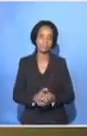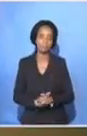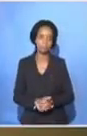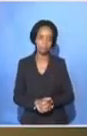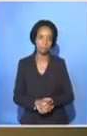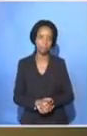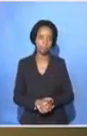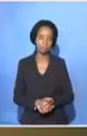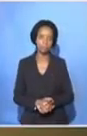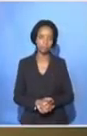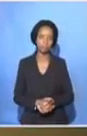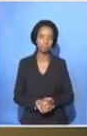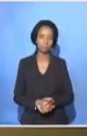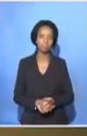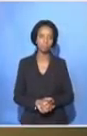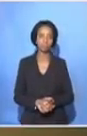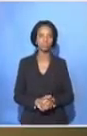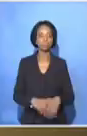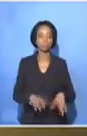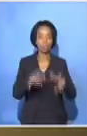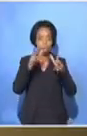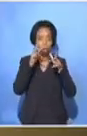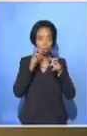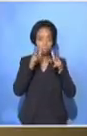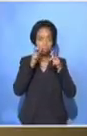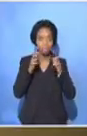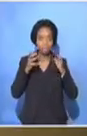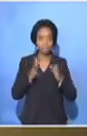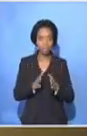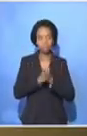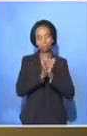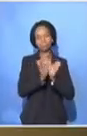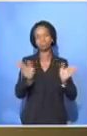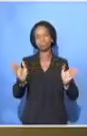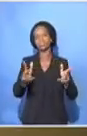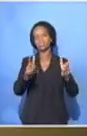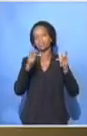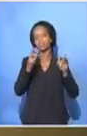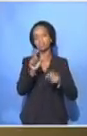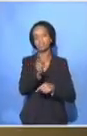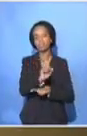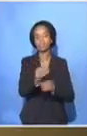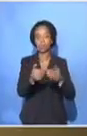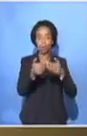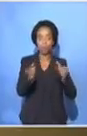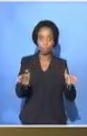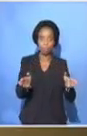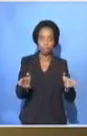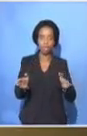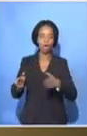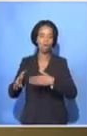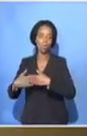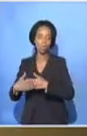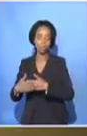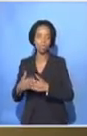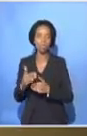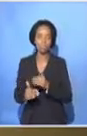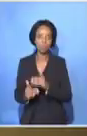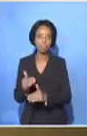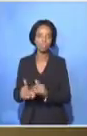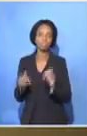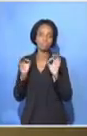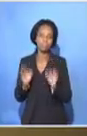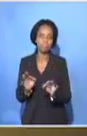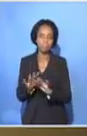Our observers noted, in general, opening and closing procedures were properly